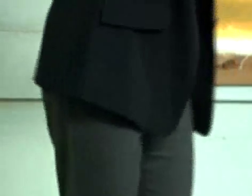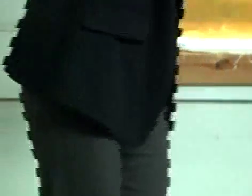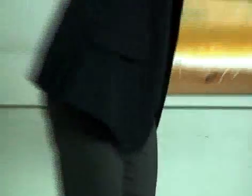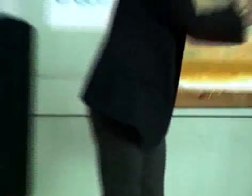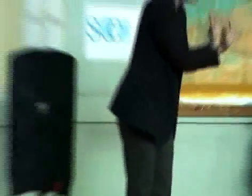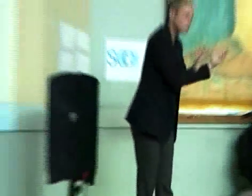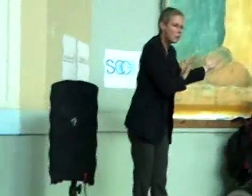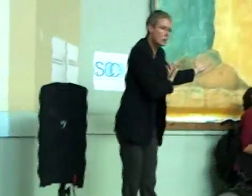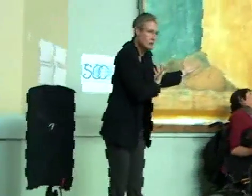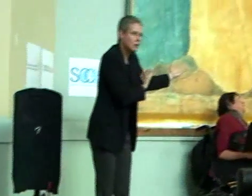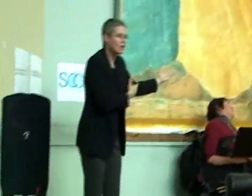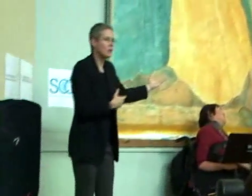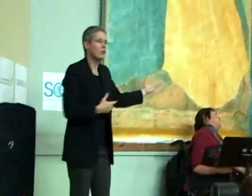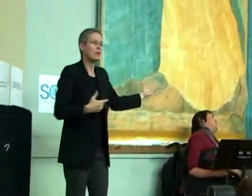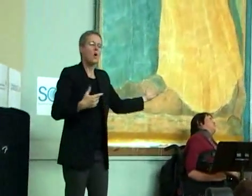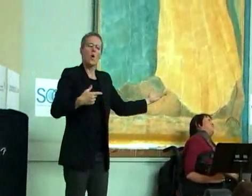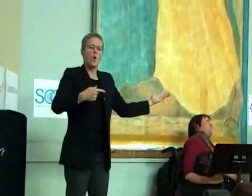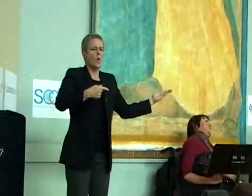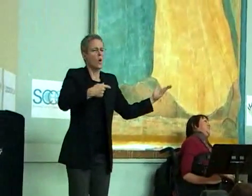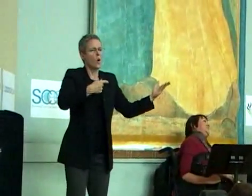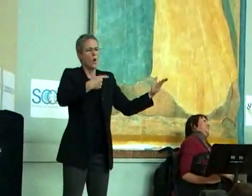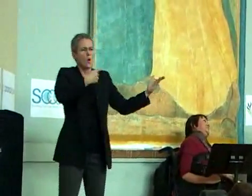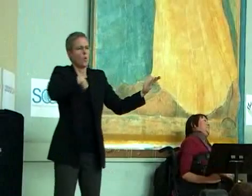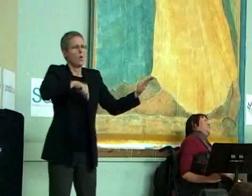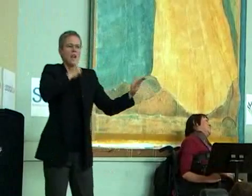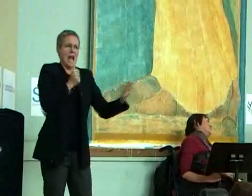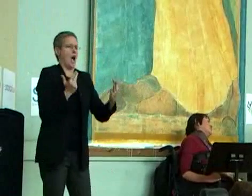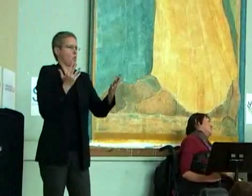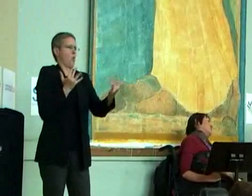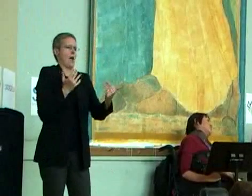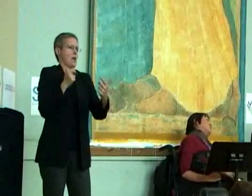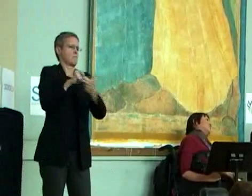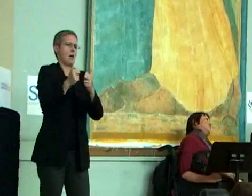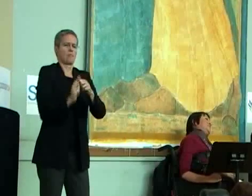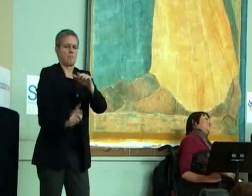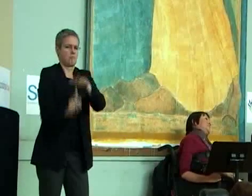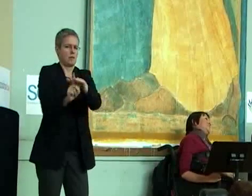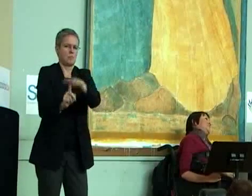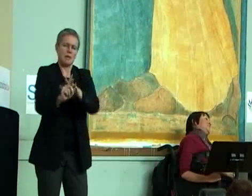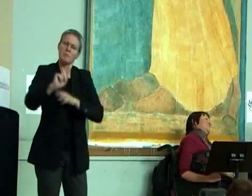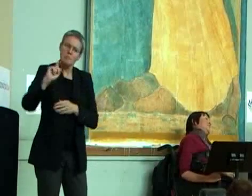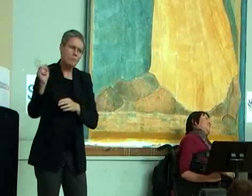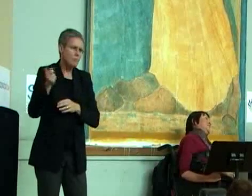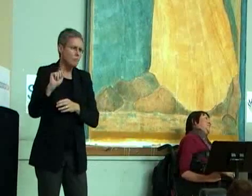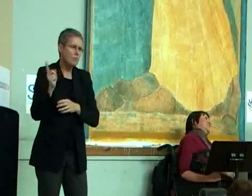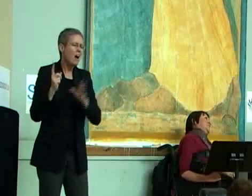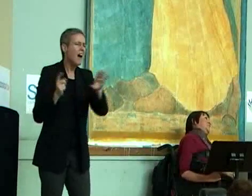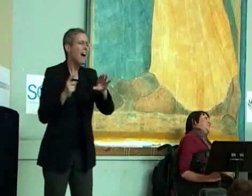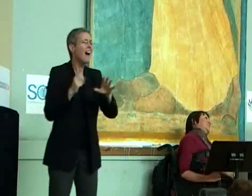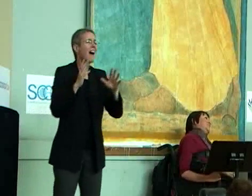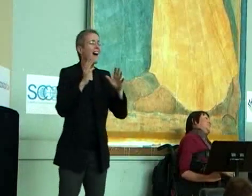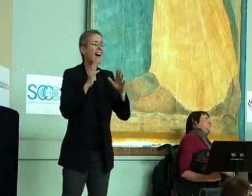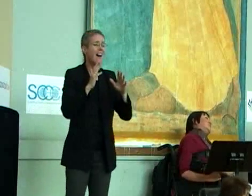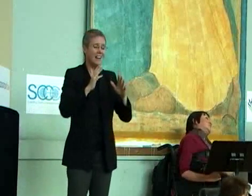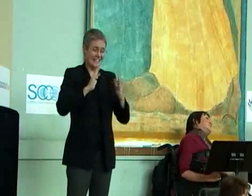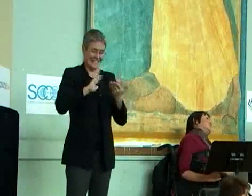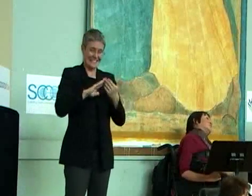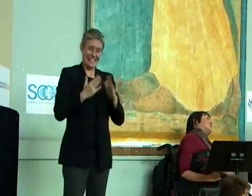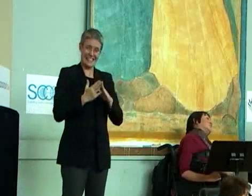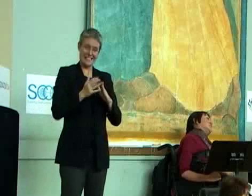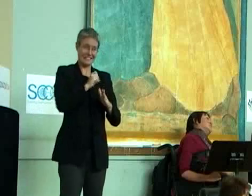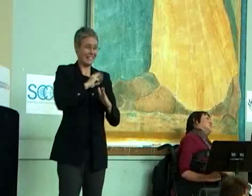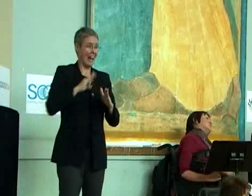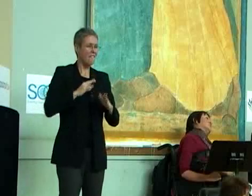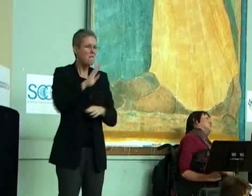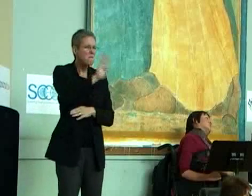question, please. Well, we have to be proactive instead of reactive. And there's city employees. We have over 44,000 city employees. And